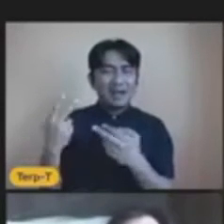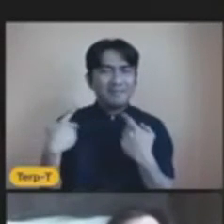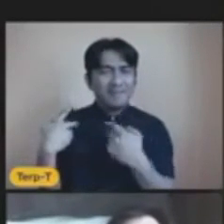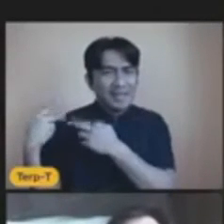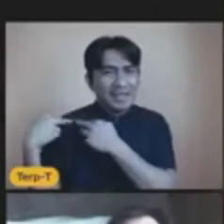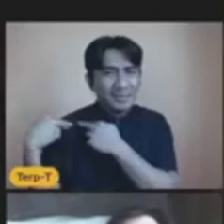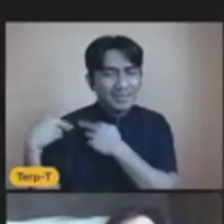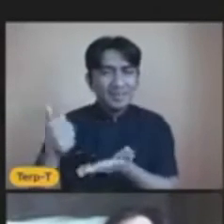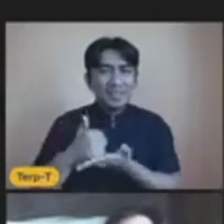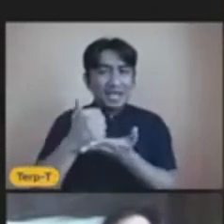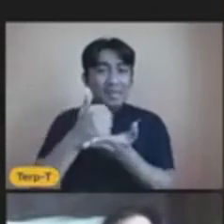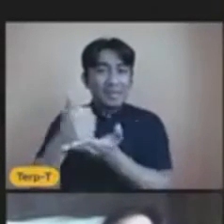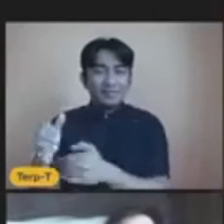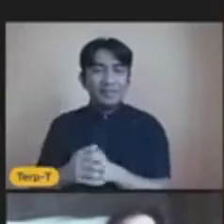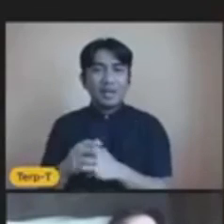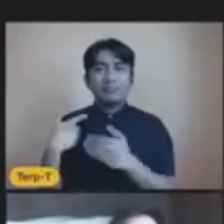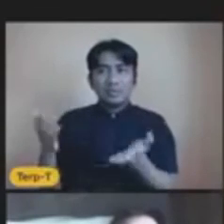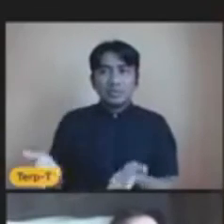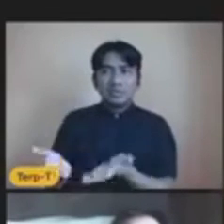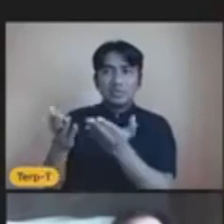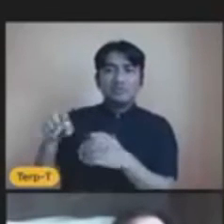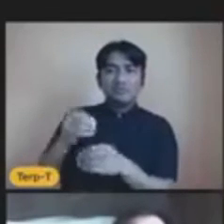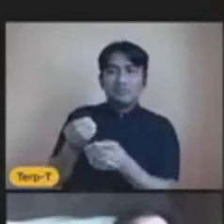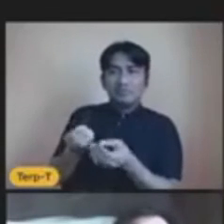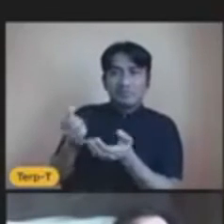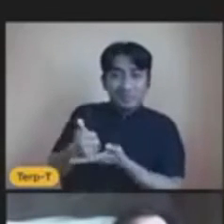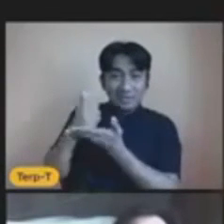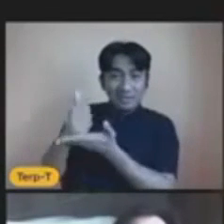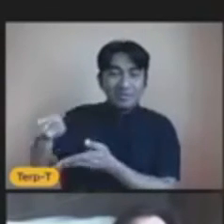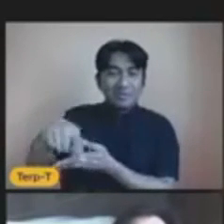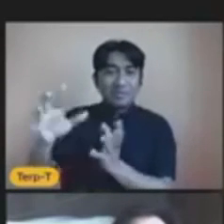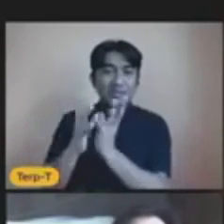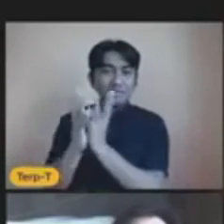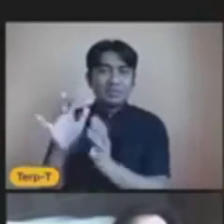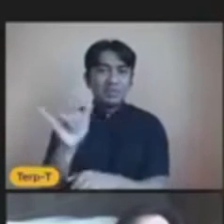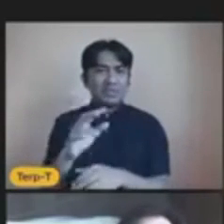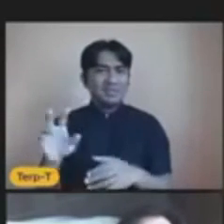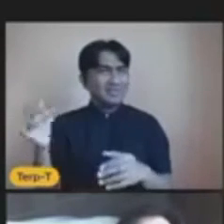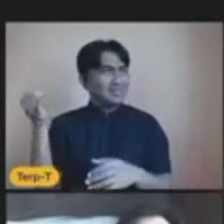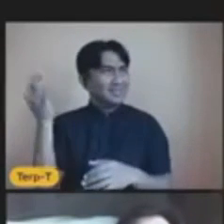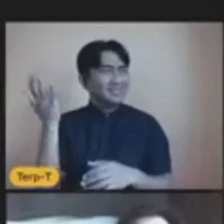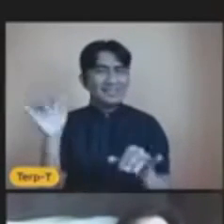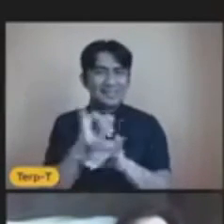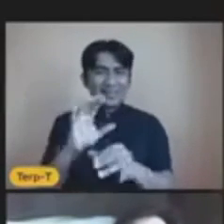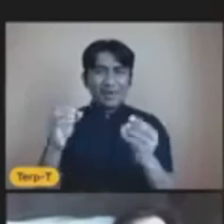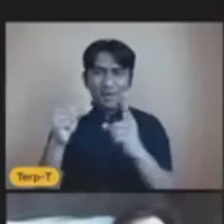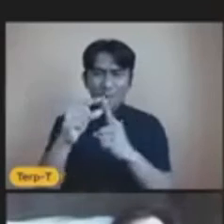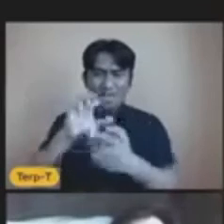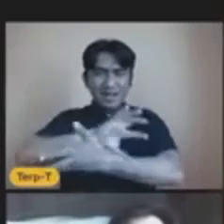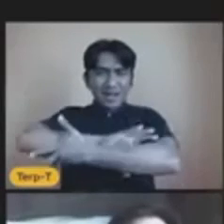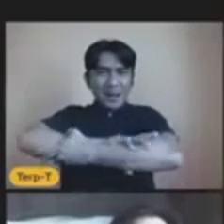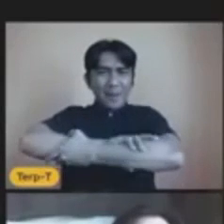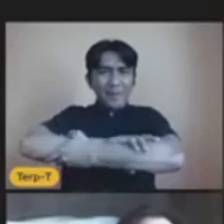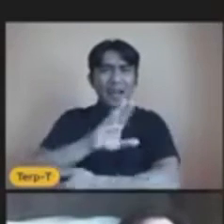children is raise up a community that supports them. So, parang kagaya nung bayanihan word natin. So, next